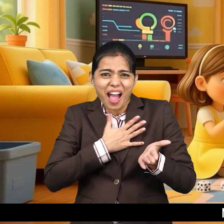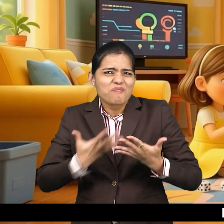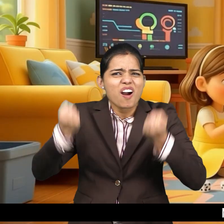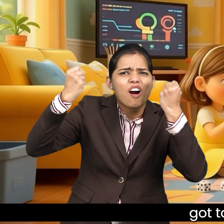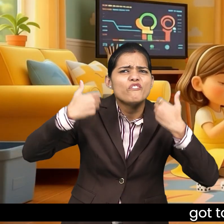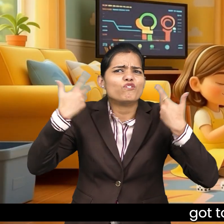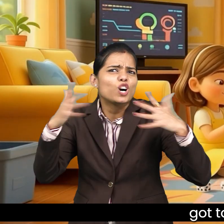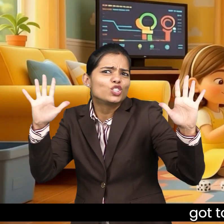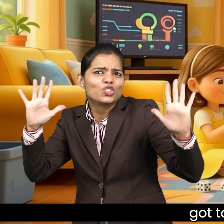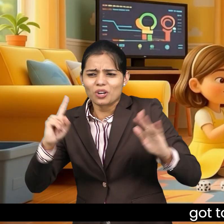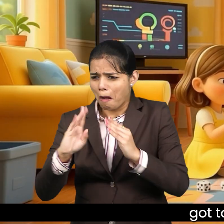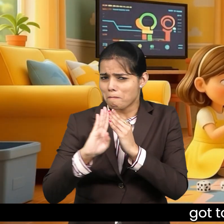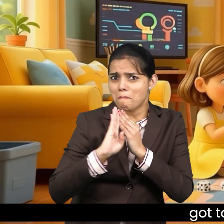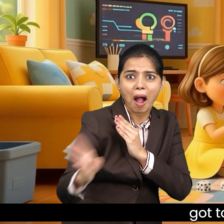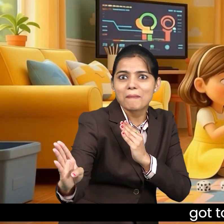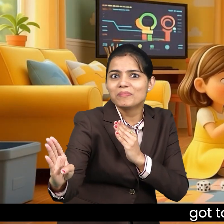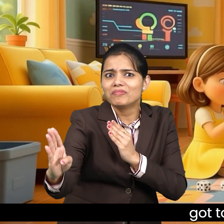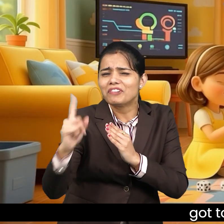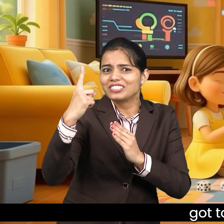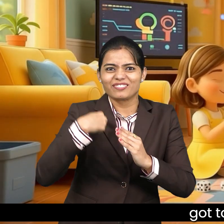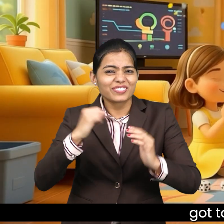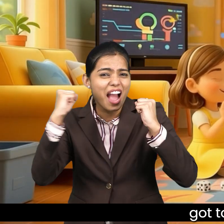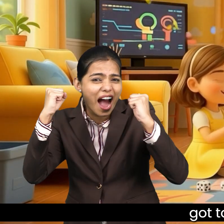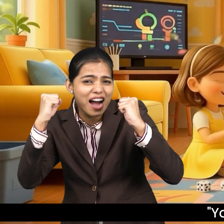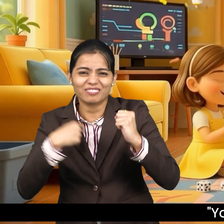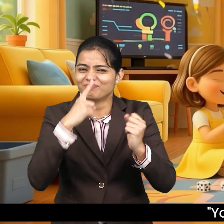Meena's green got to the finish line first.